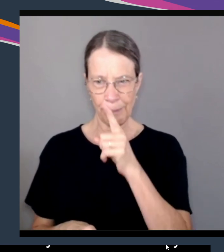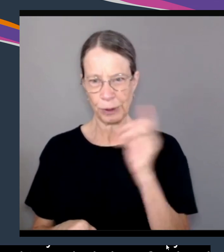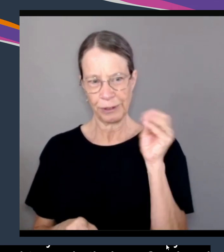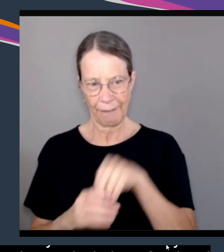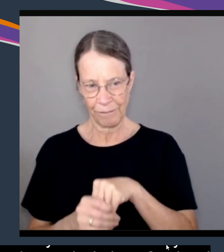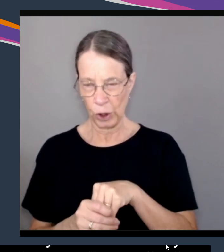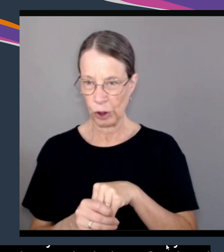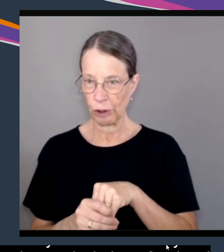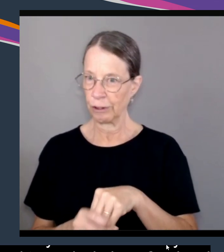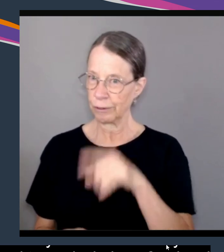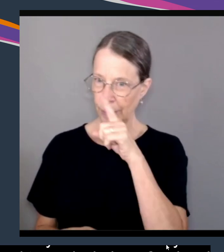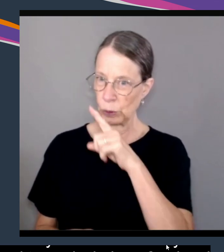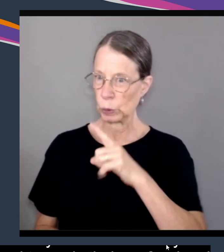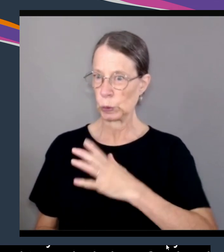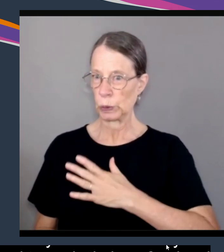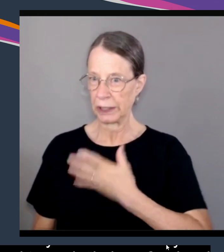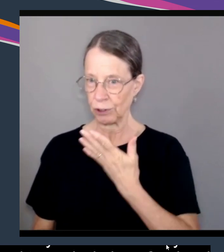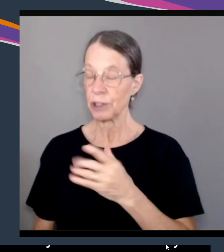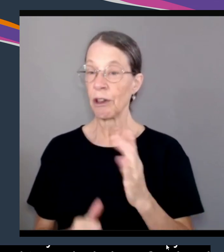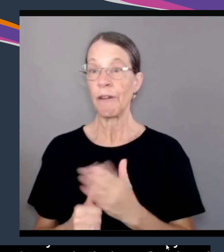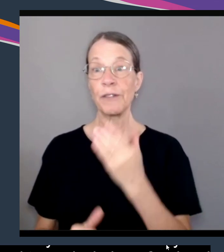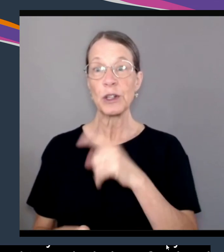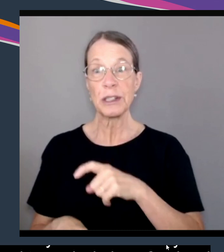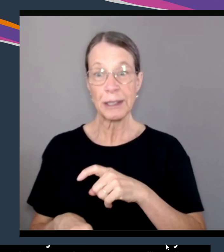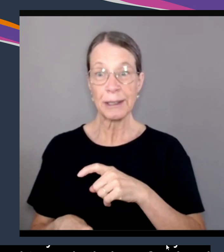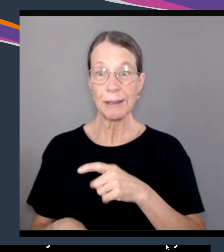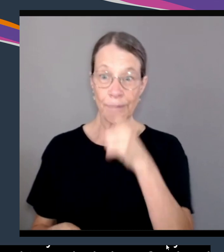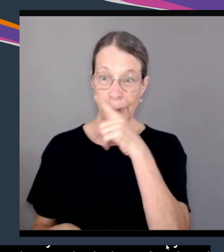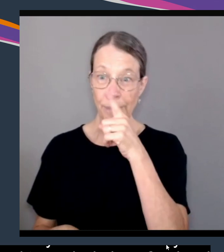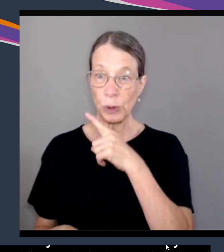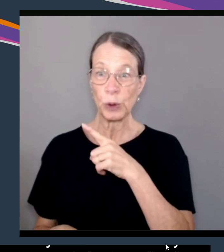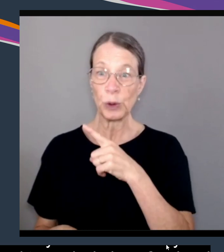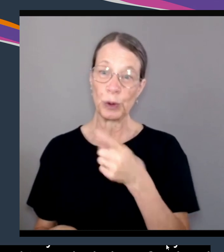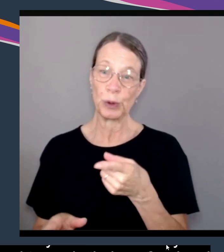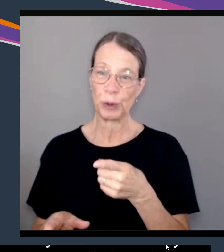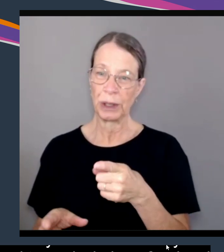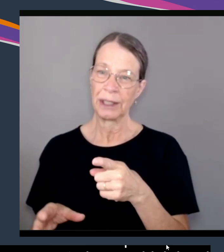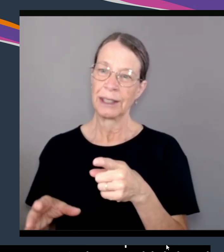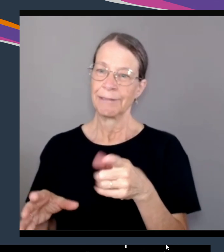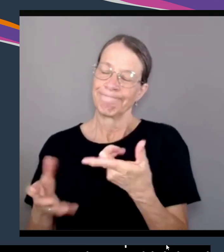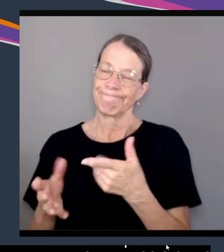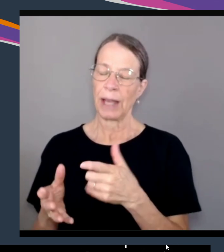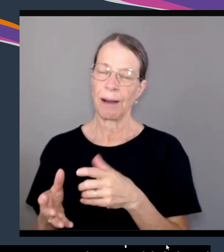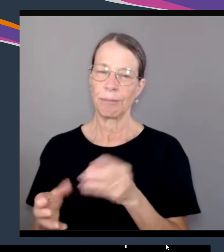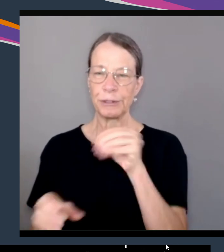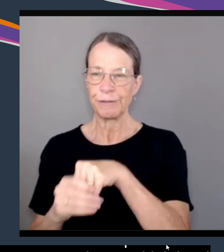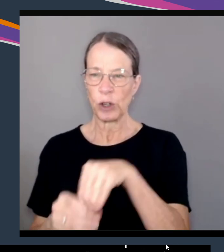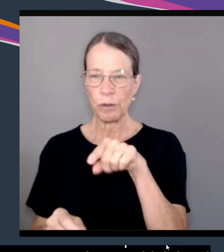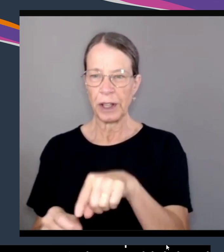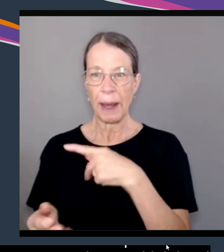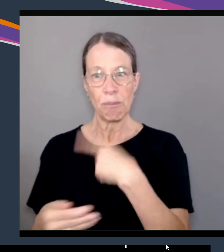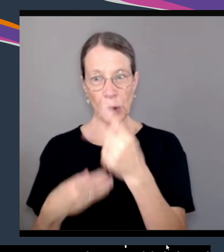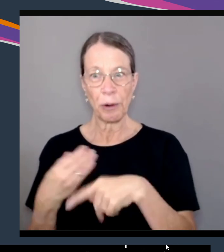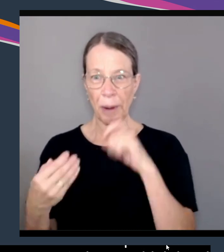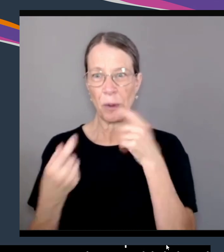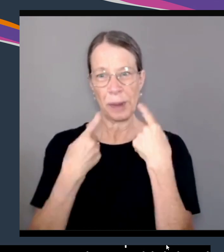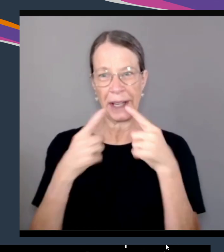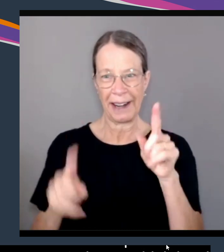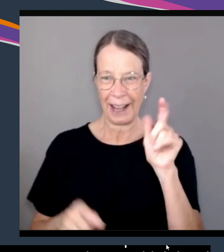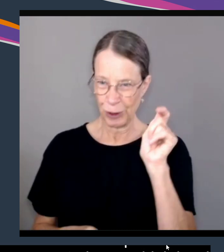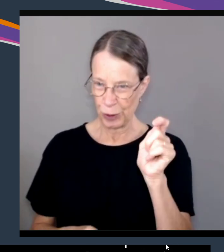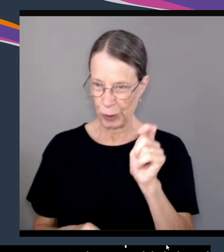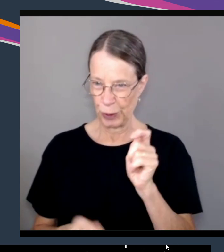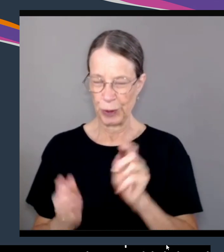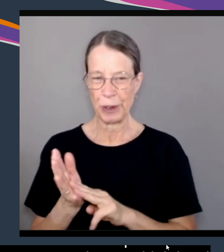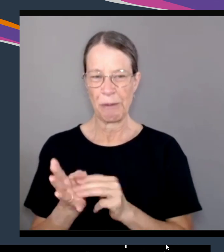the first recipients of the program shortly. So congratulations. It is a really significant achievement to have been